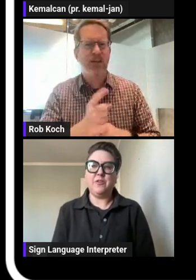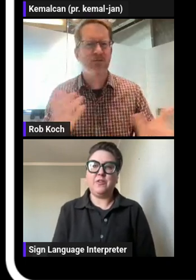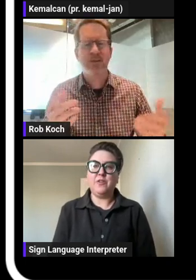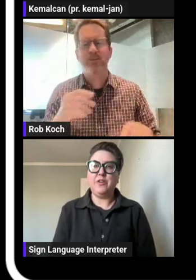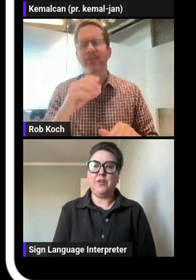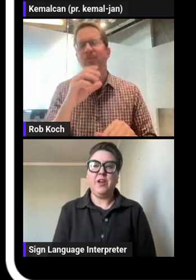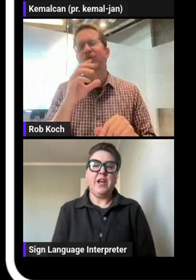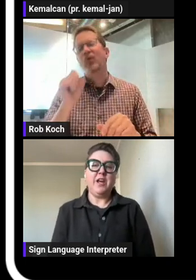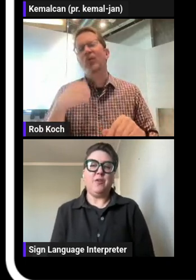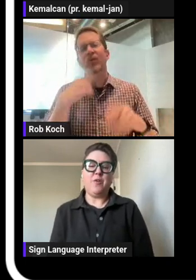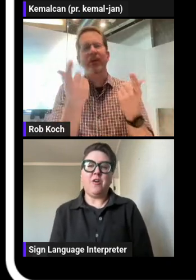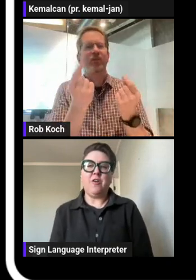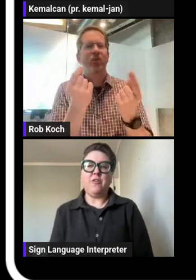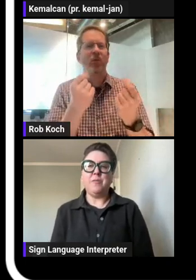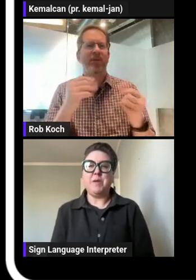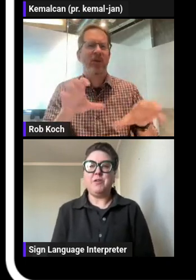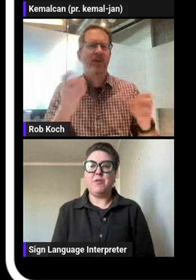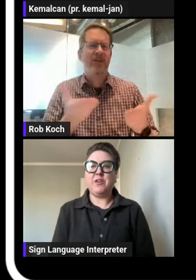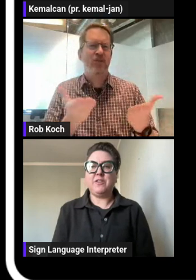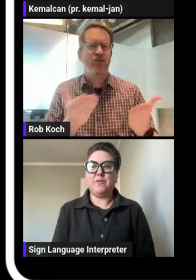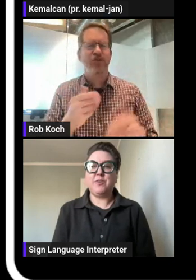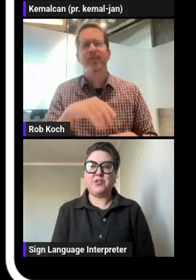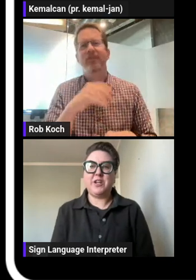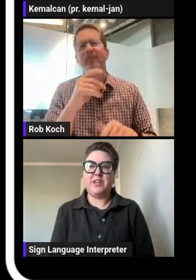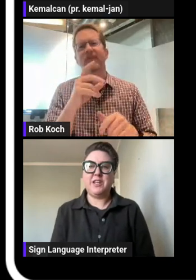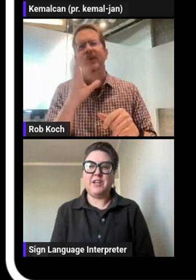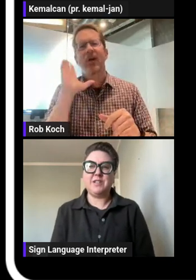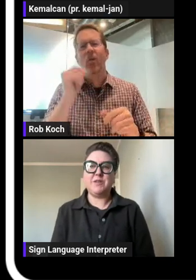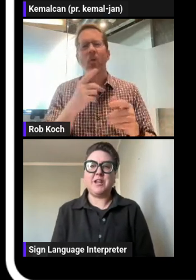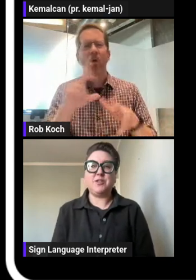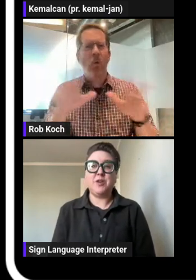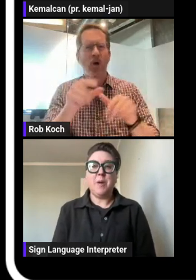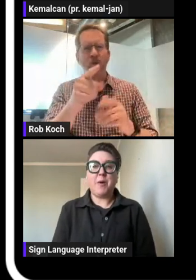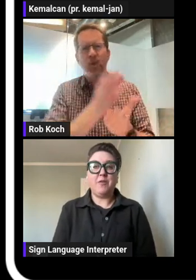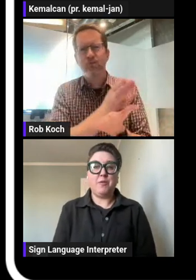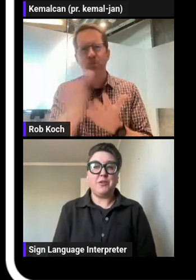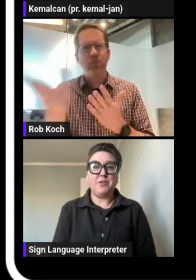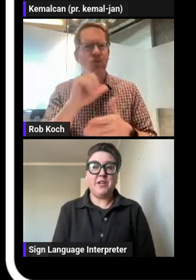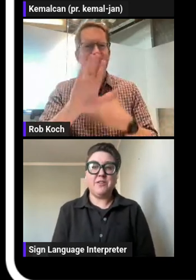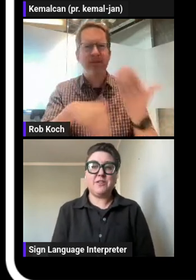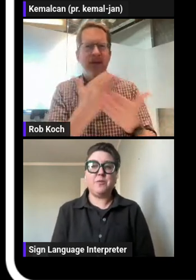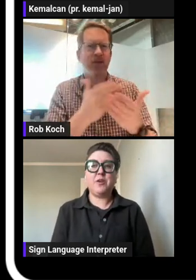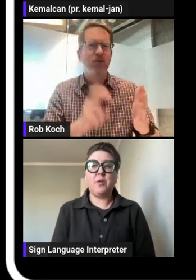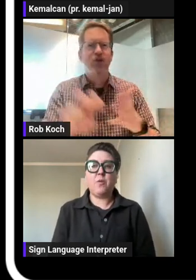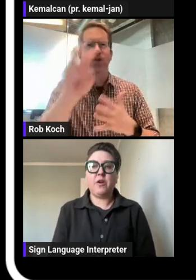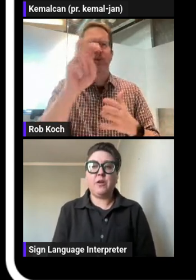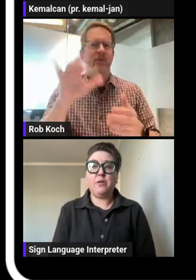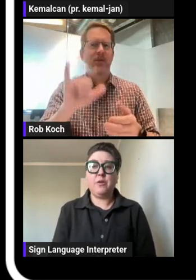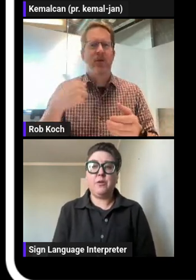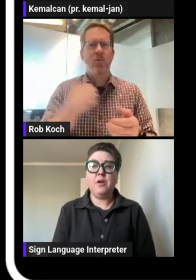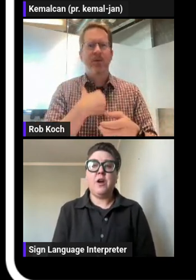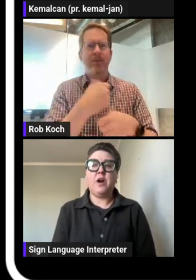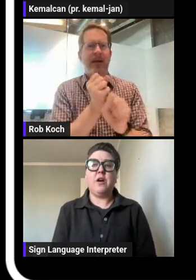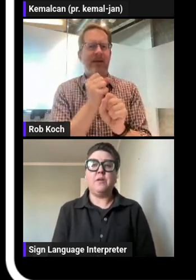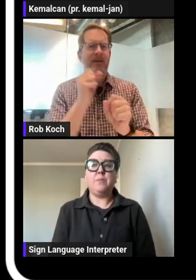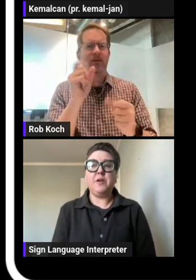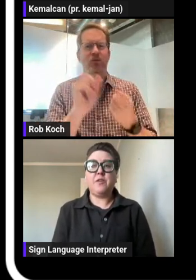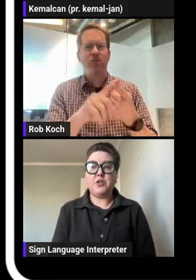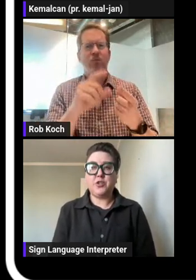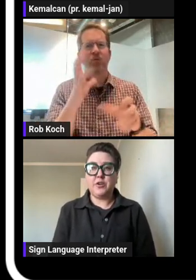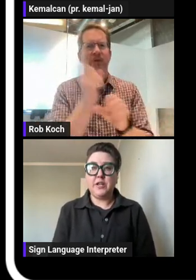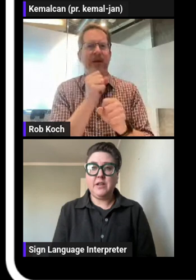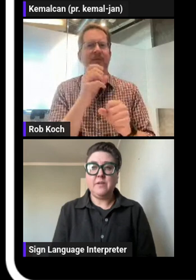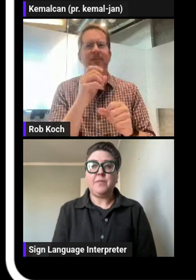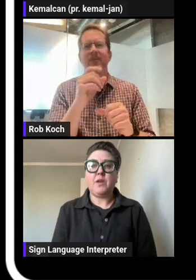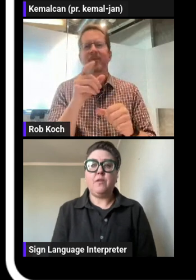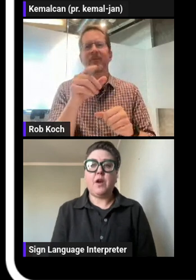able, to either hit a wall or maybe run into some frustrating things. But that's part of what we're doing here is we're going to walk you through a bit